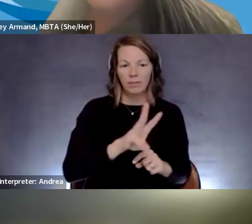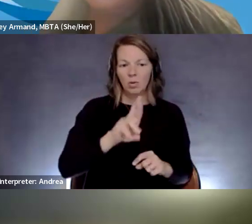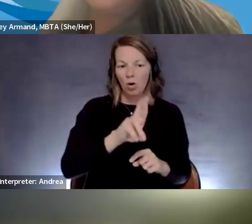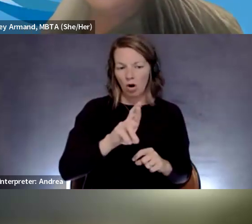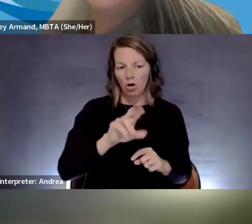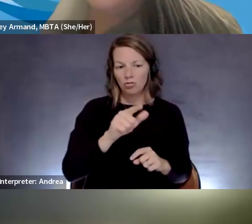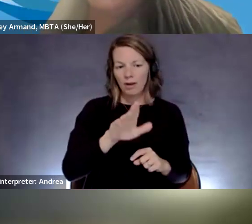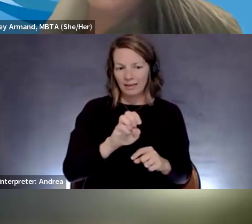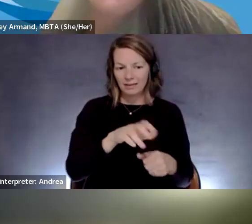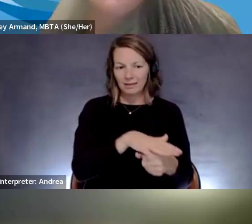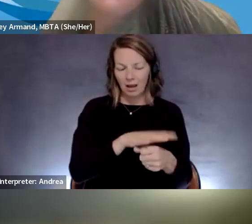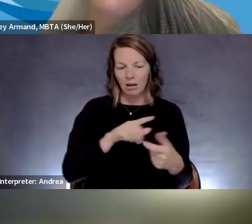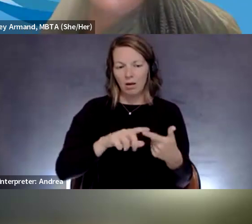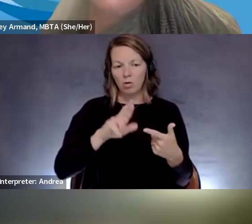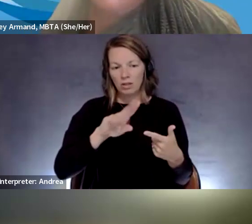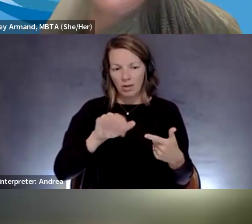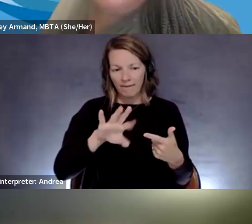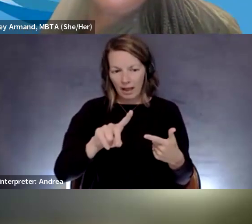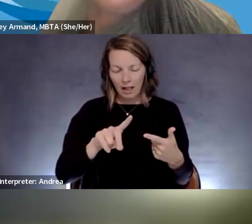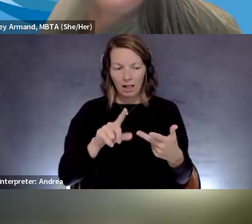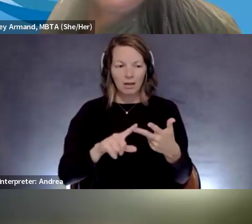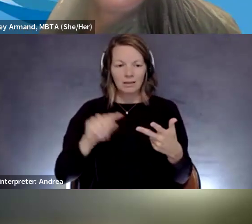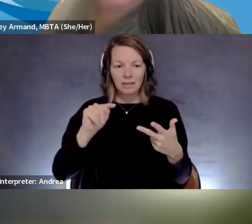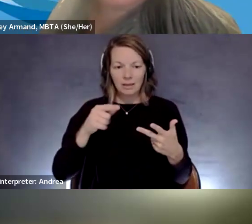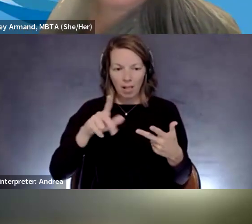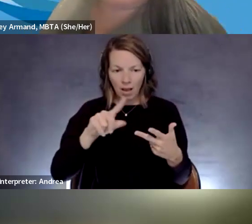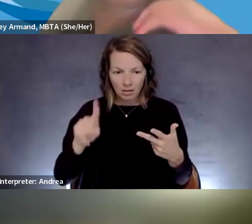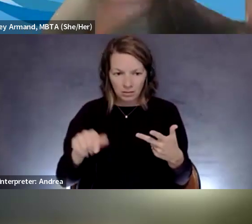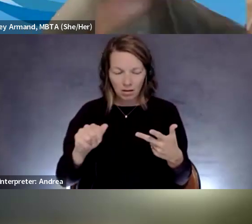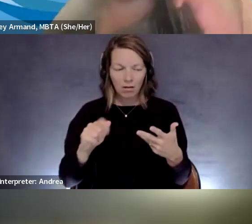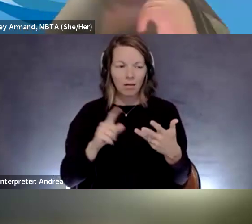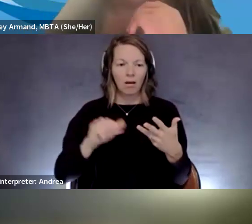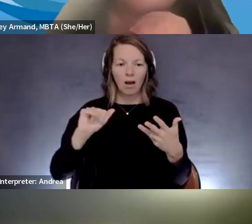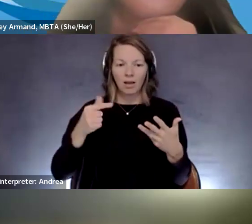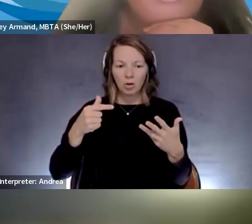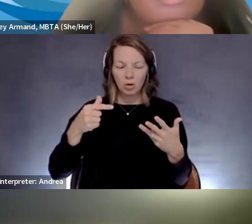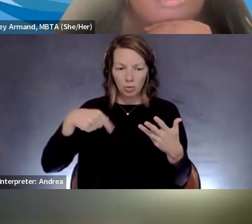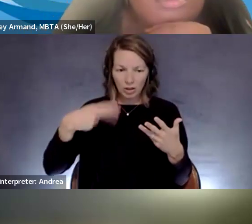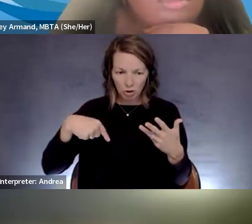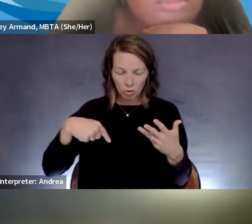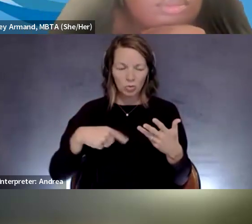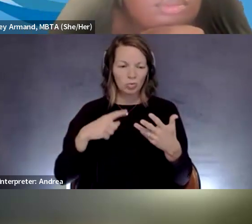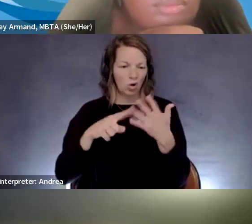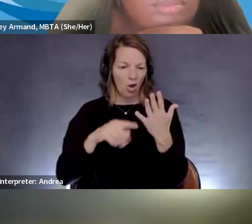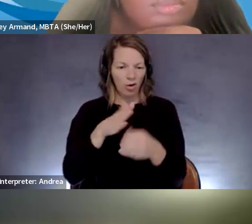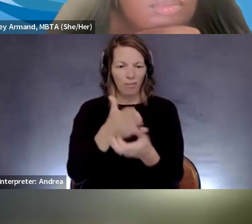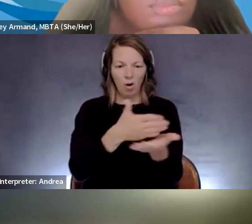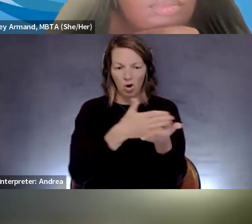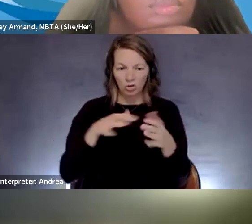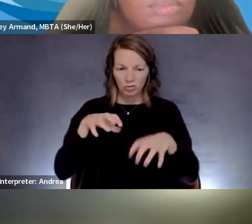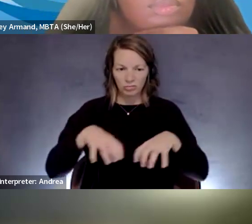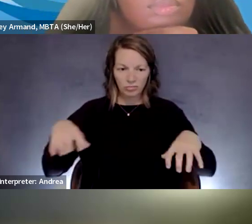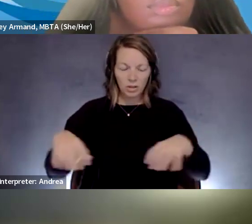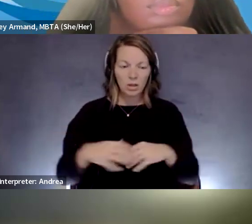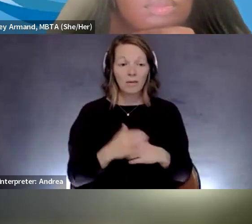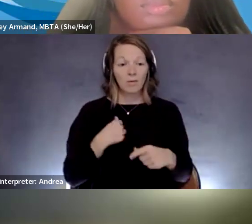site, Russell Field, the T Plaza, IQHQ, and other parts of the neighborhood.